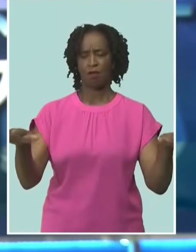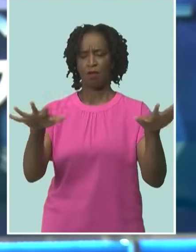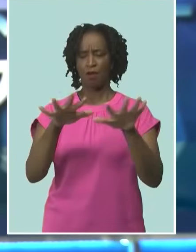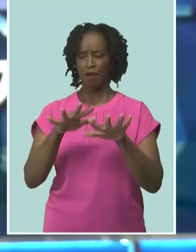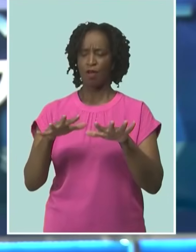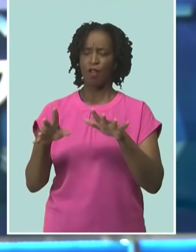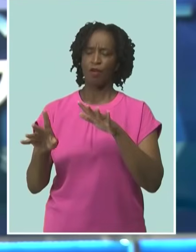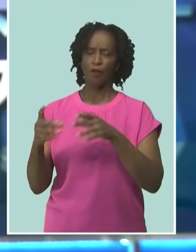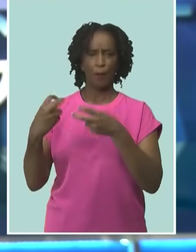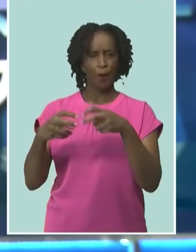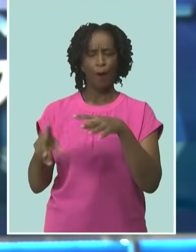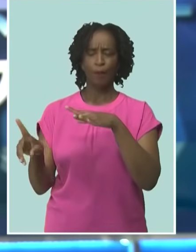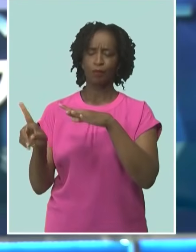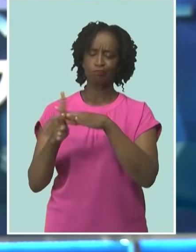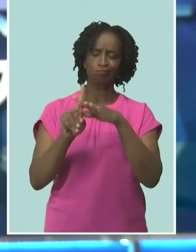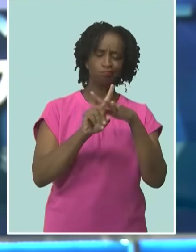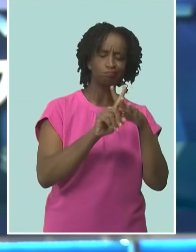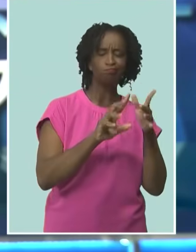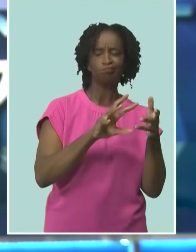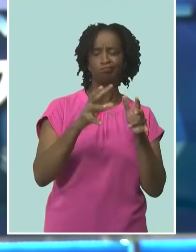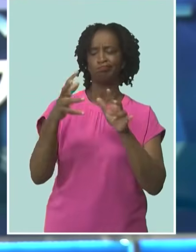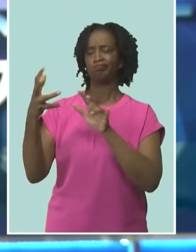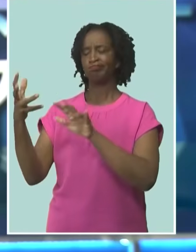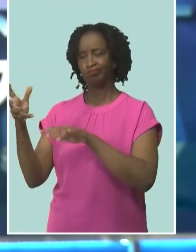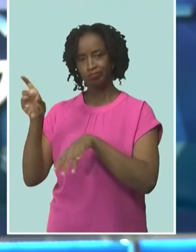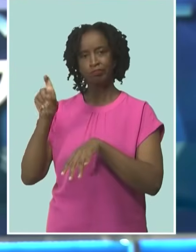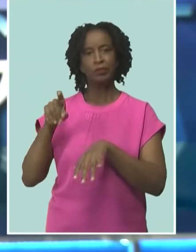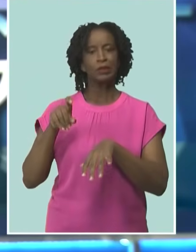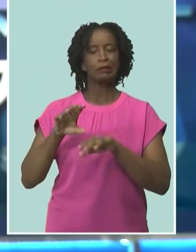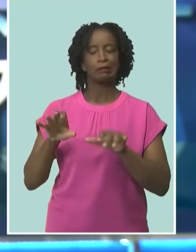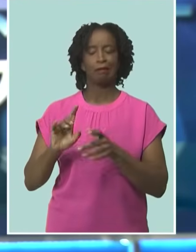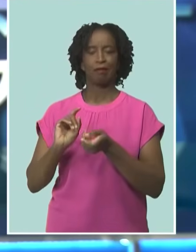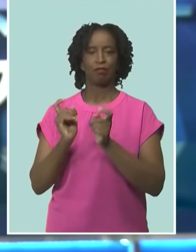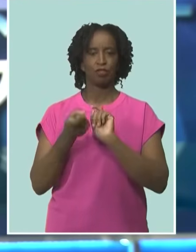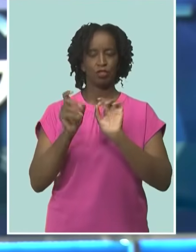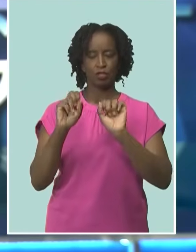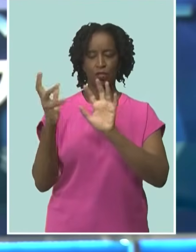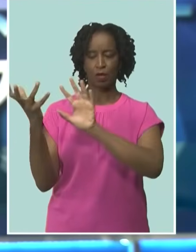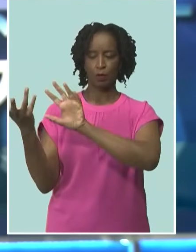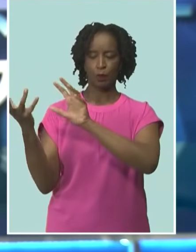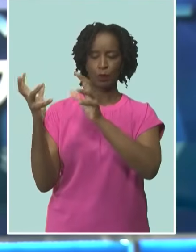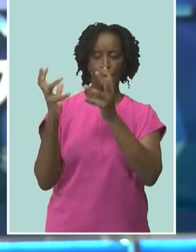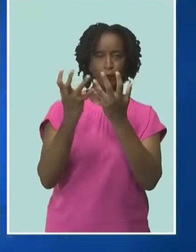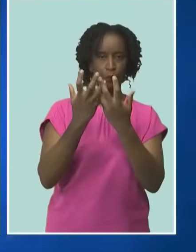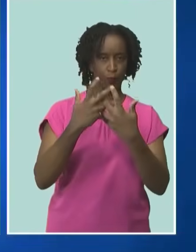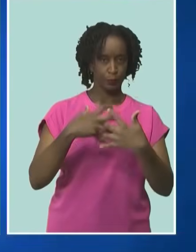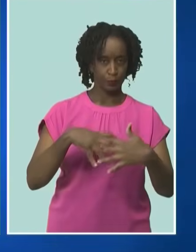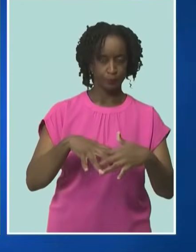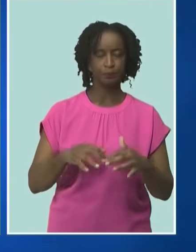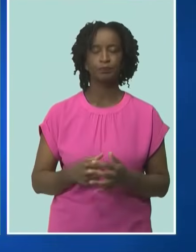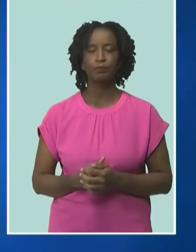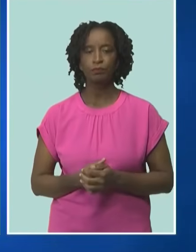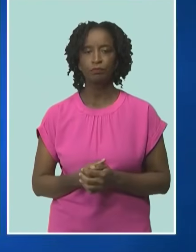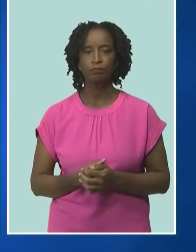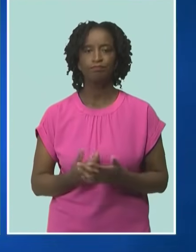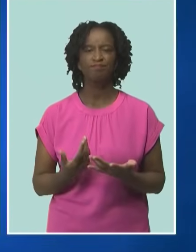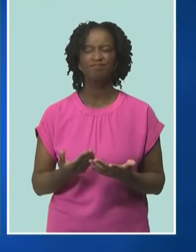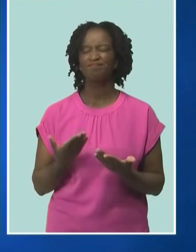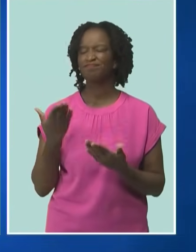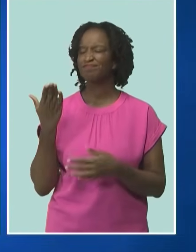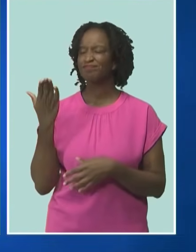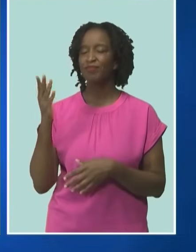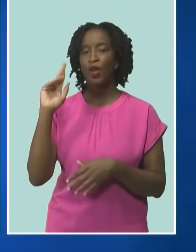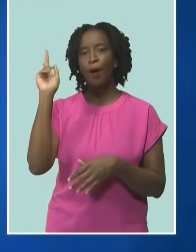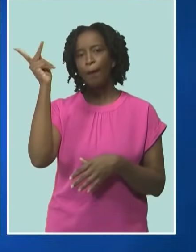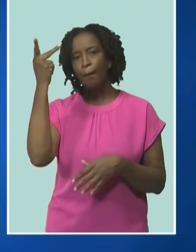He says the Let Us Make This World Morally Better is more than a campaign. Something is happening in politics. Something